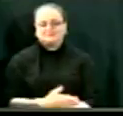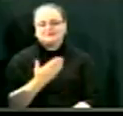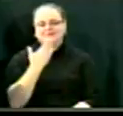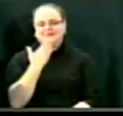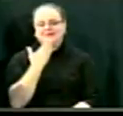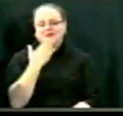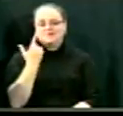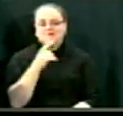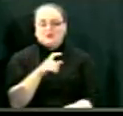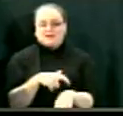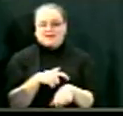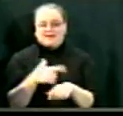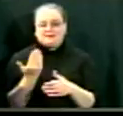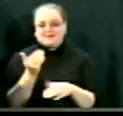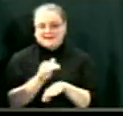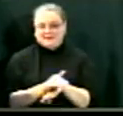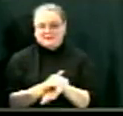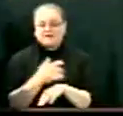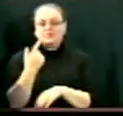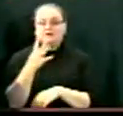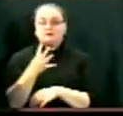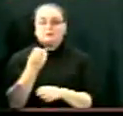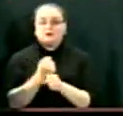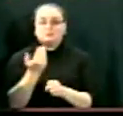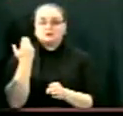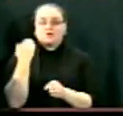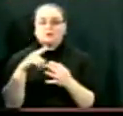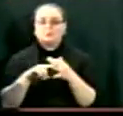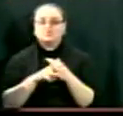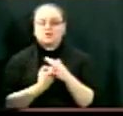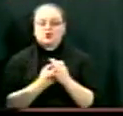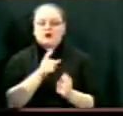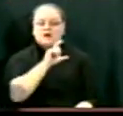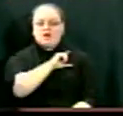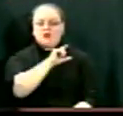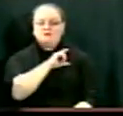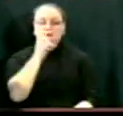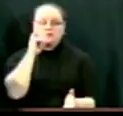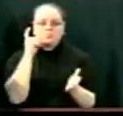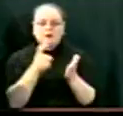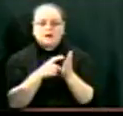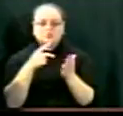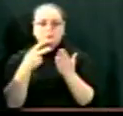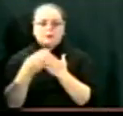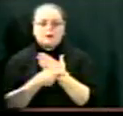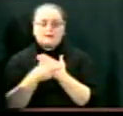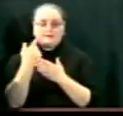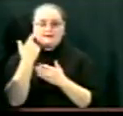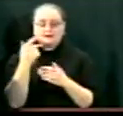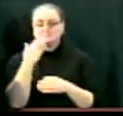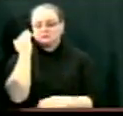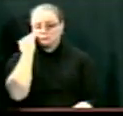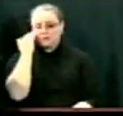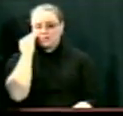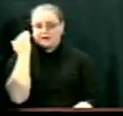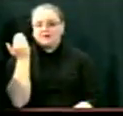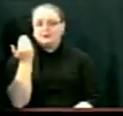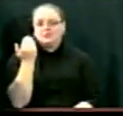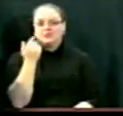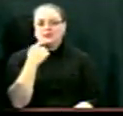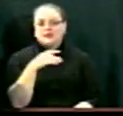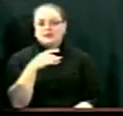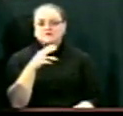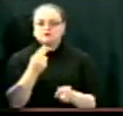very much for your time this evening. And 4 years ago, we started an officer recognition program because, as you know, as you raise